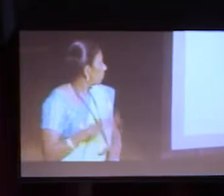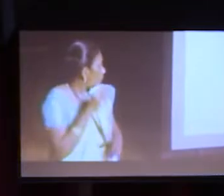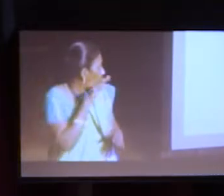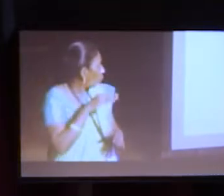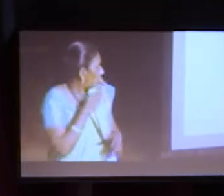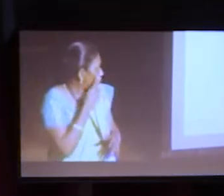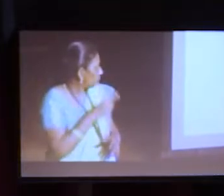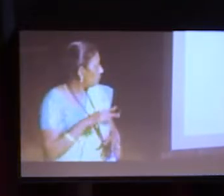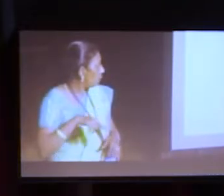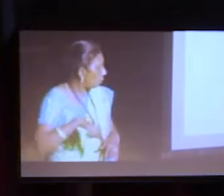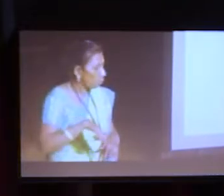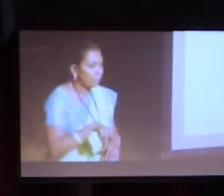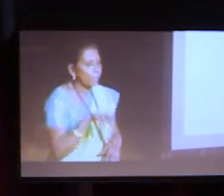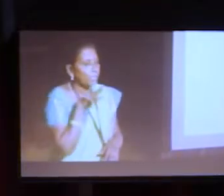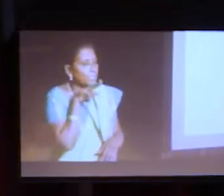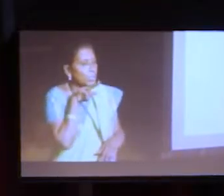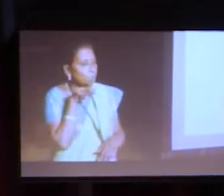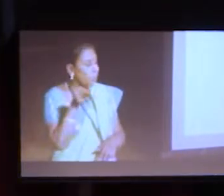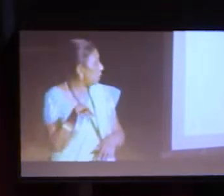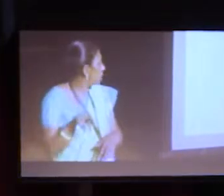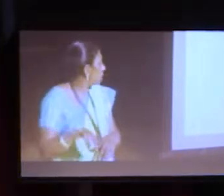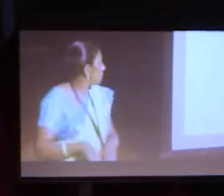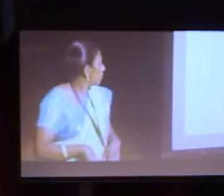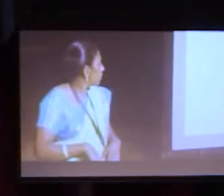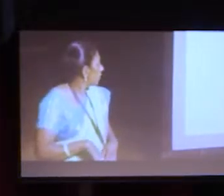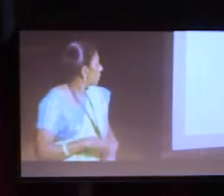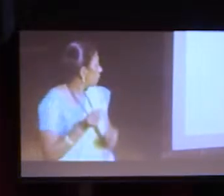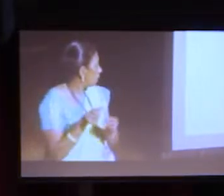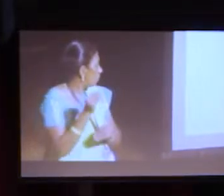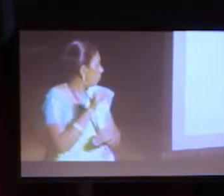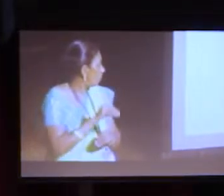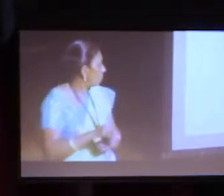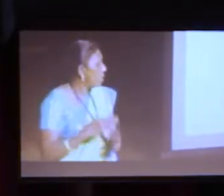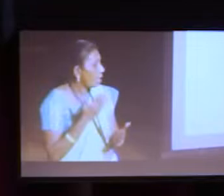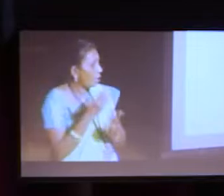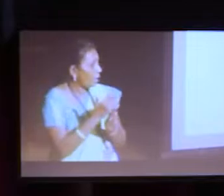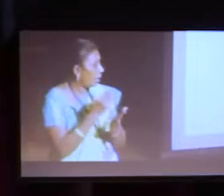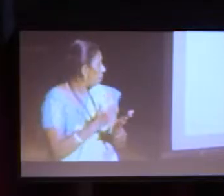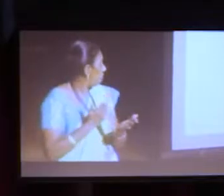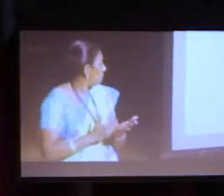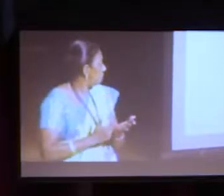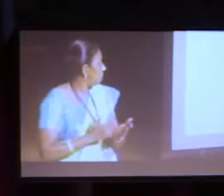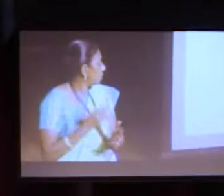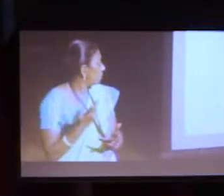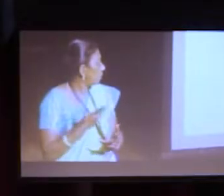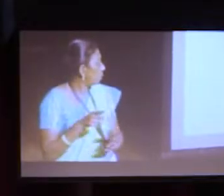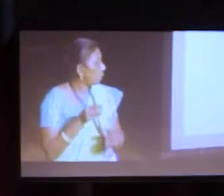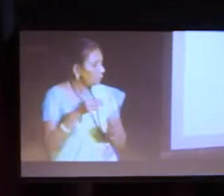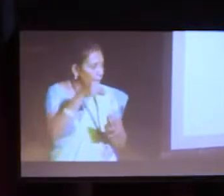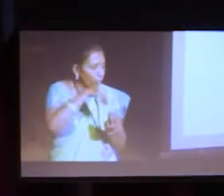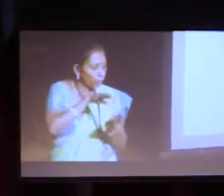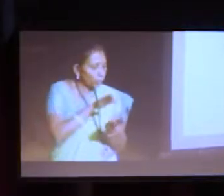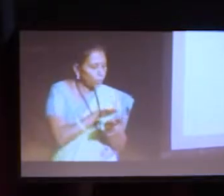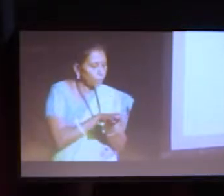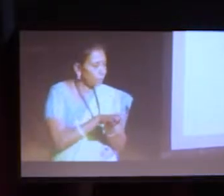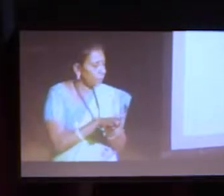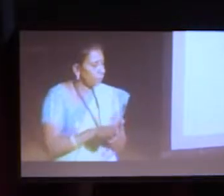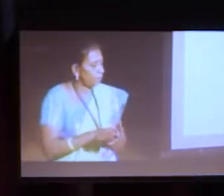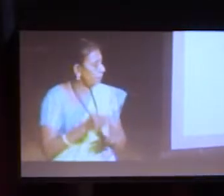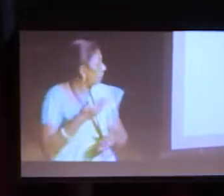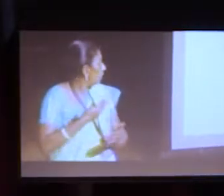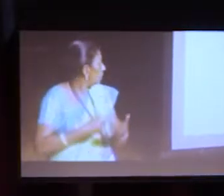their blindness, low vision, mobility, speech, and more. Because when you include people with